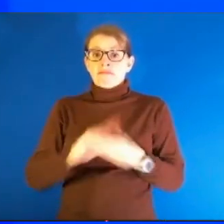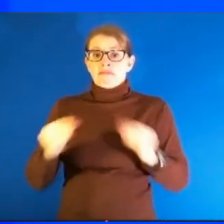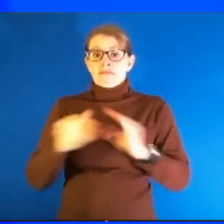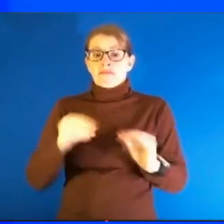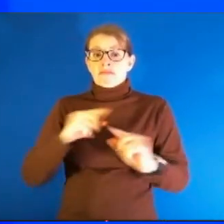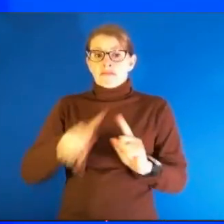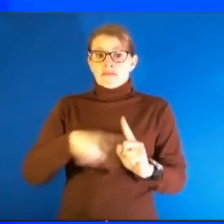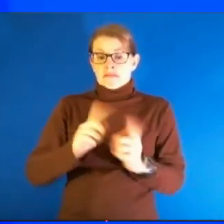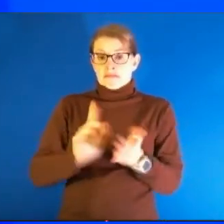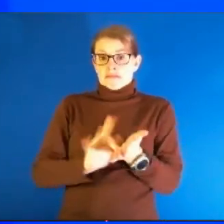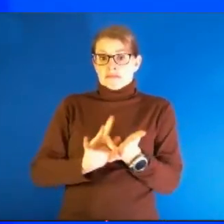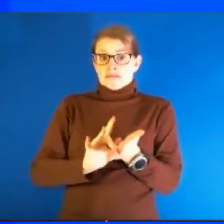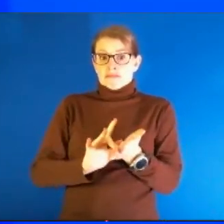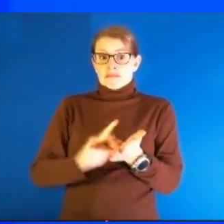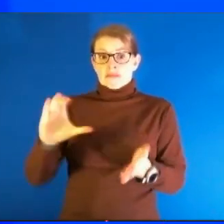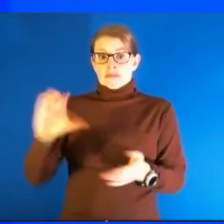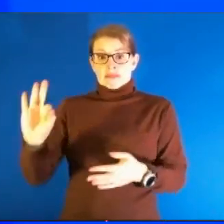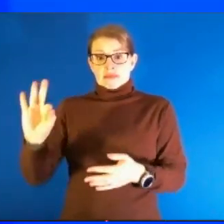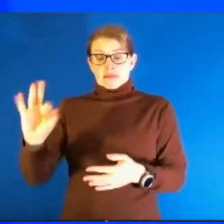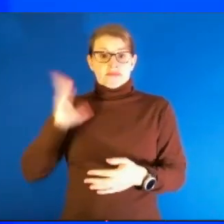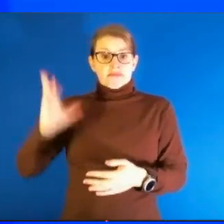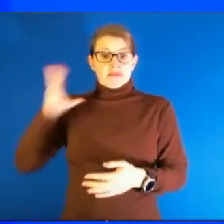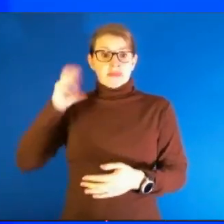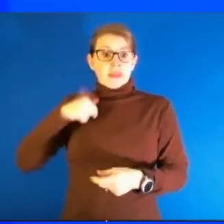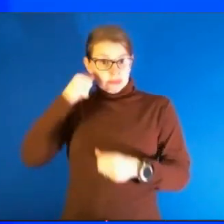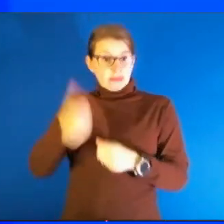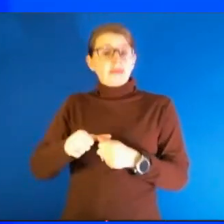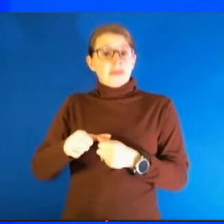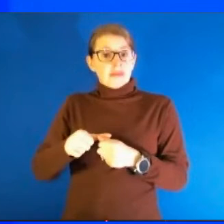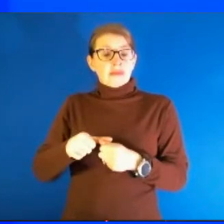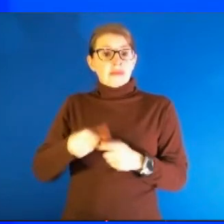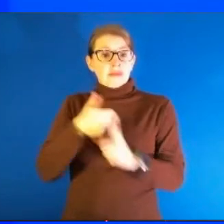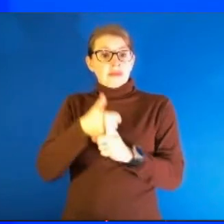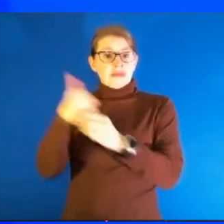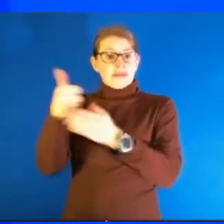in the early CF, and I remember that with you, Dr. Stites. So Yeah, because you were helping me.